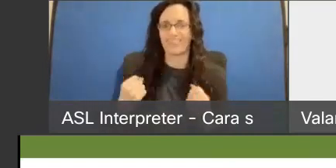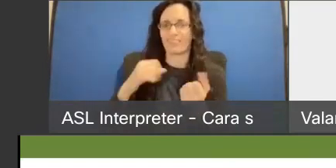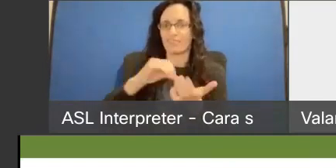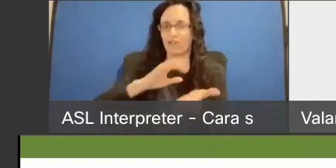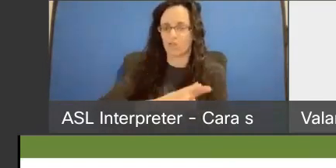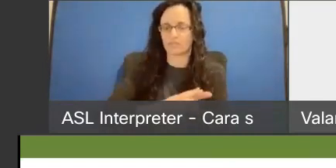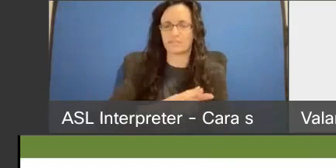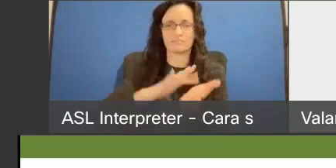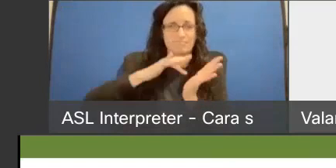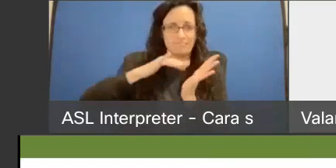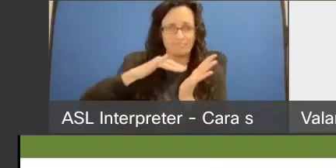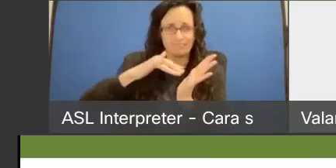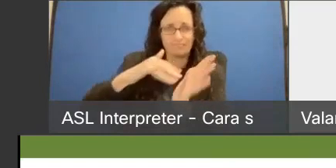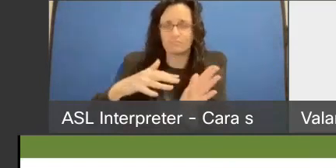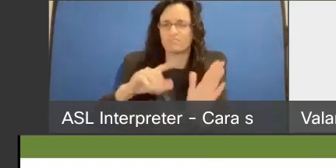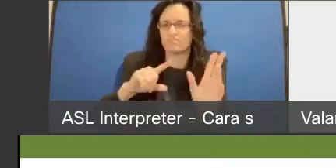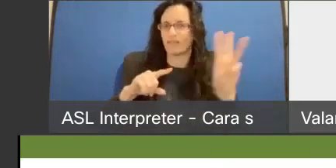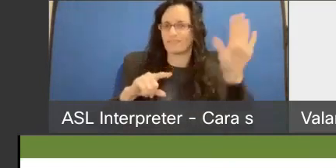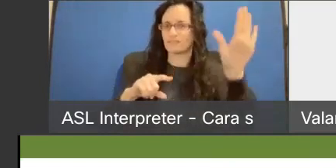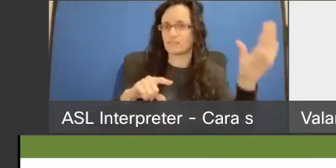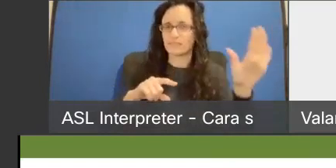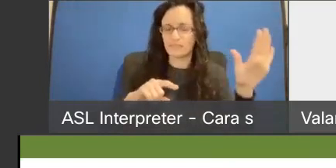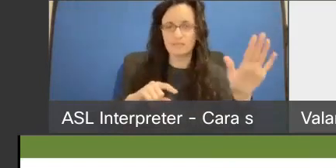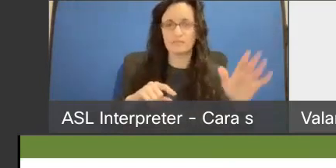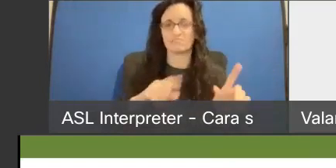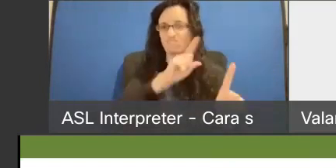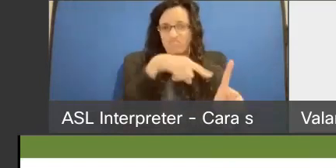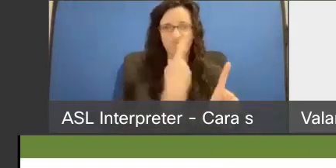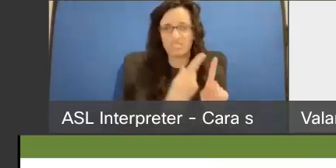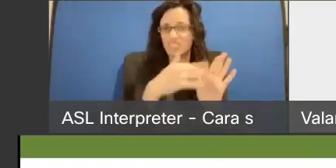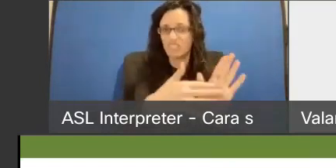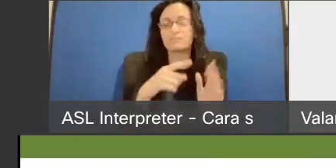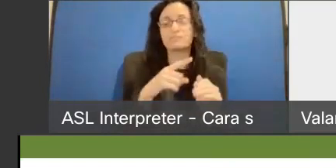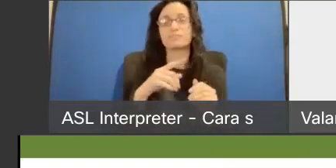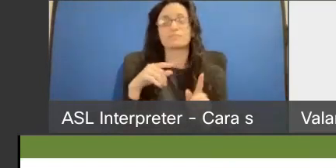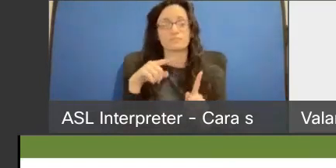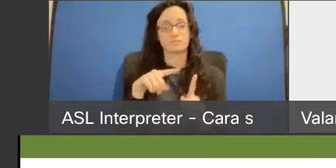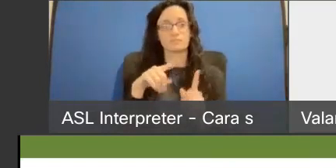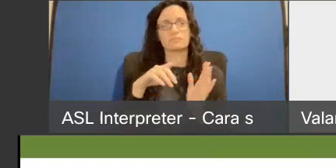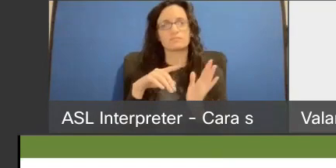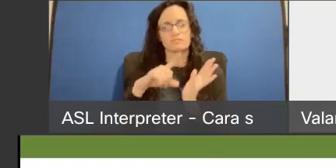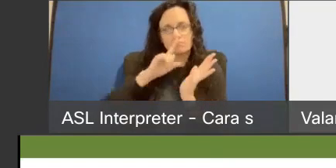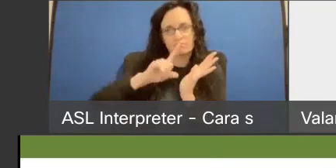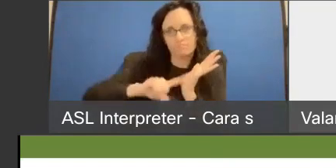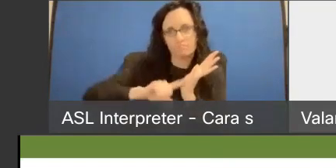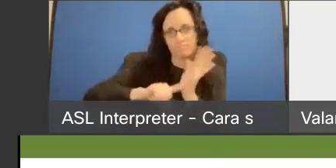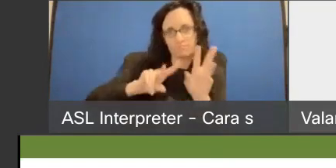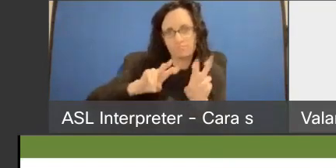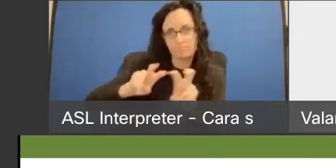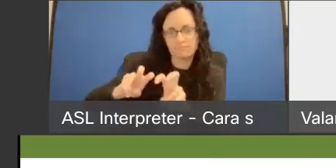else, and found that they were looking at 10 early